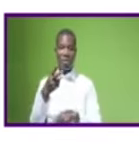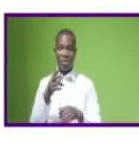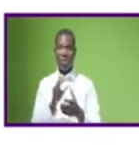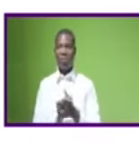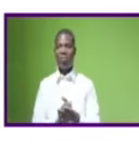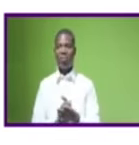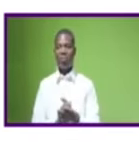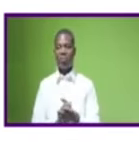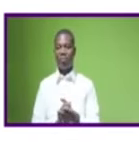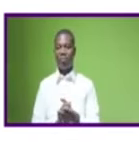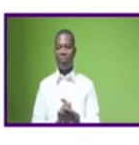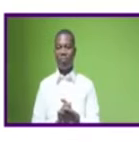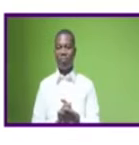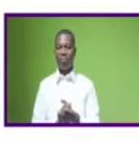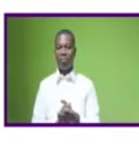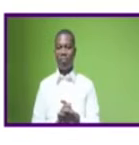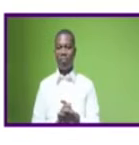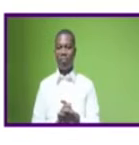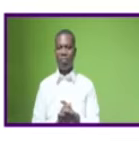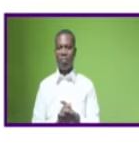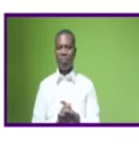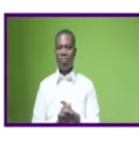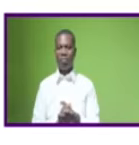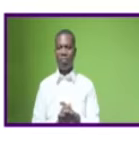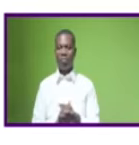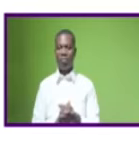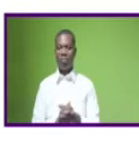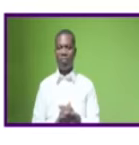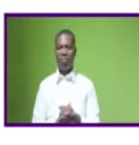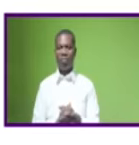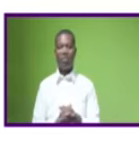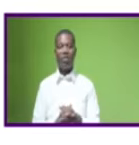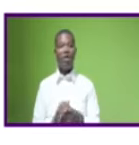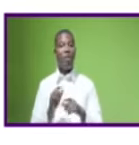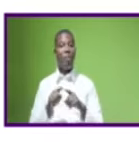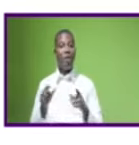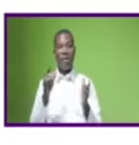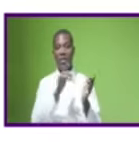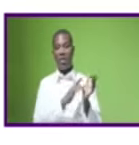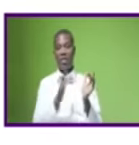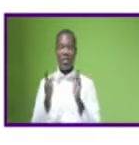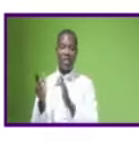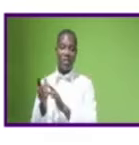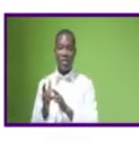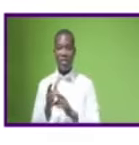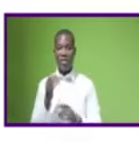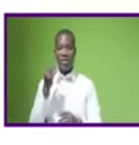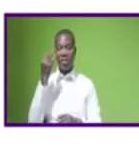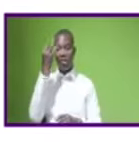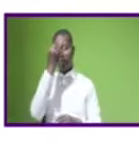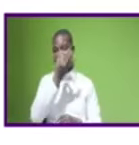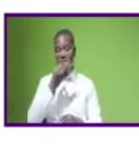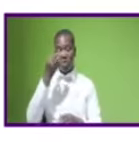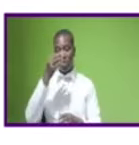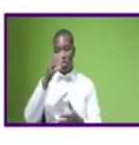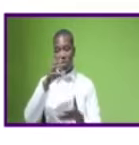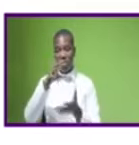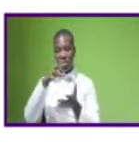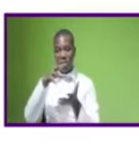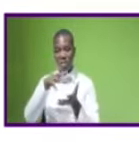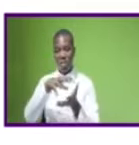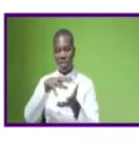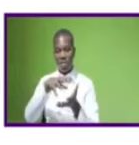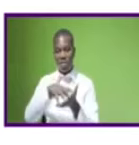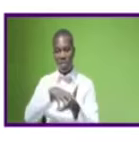his beauty to that of women, he surpassed most of them. Na se Yesu enimutuka.